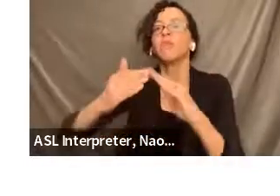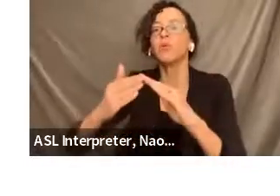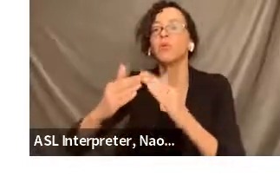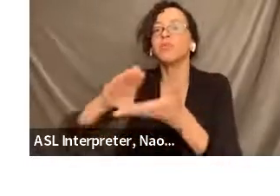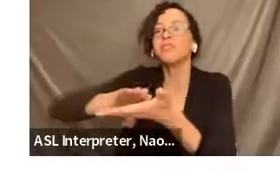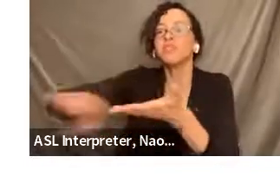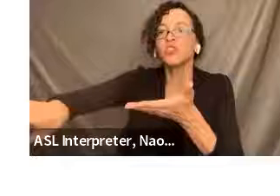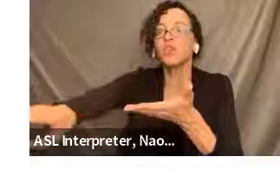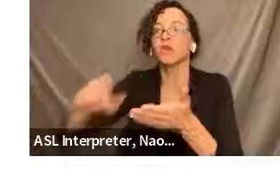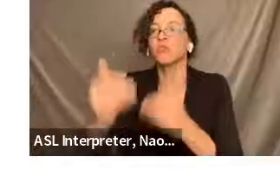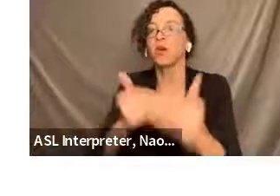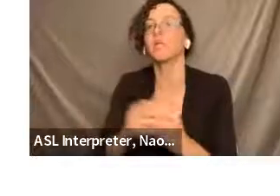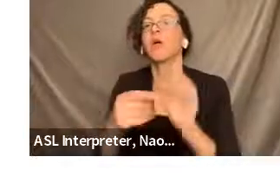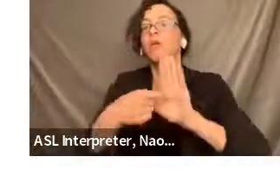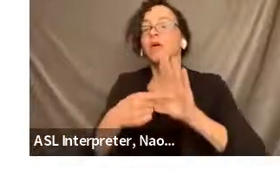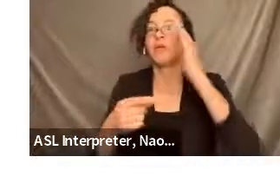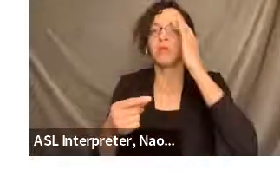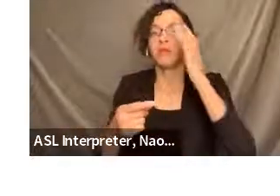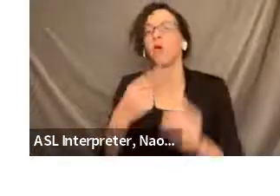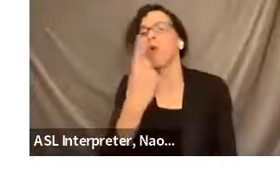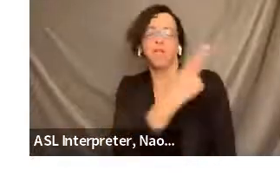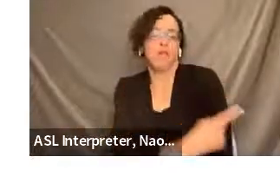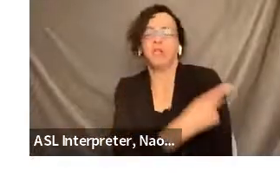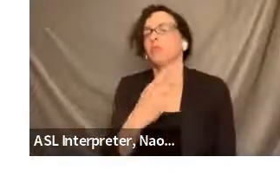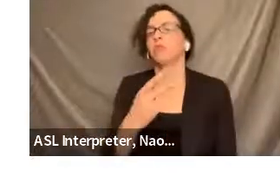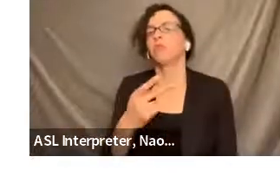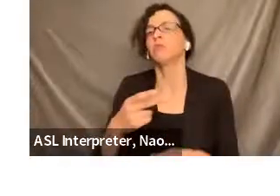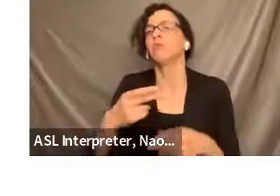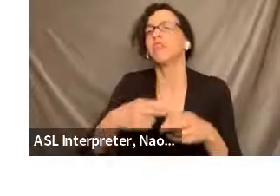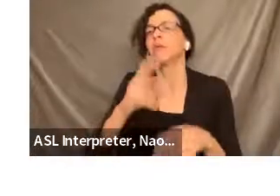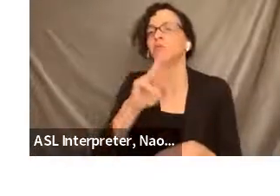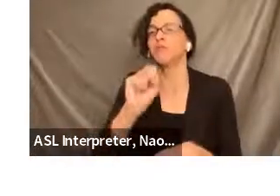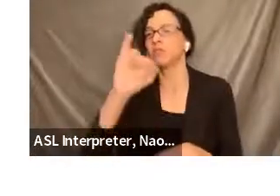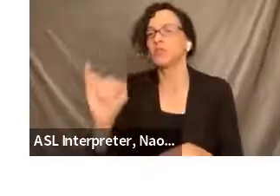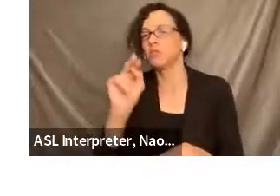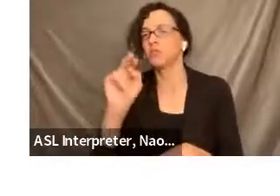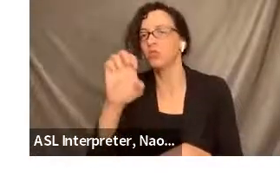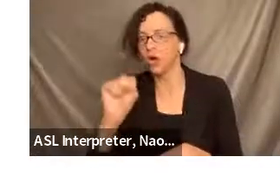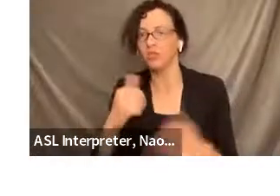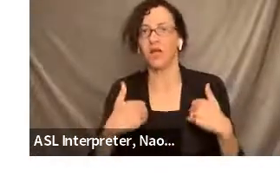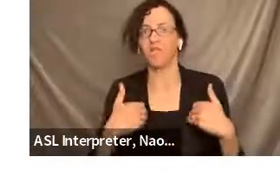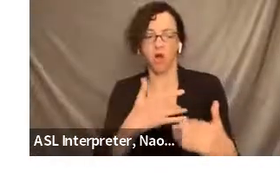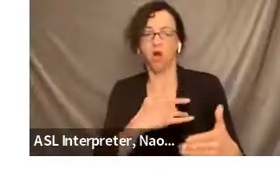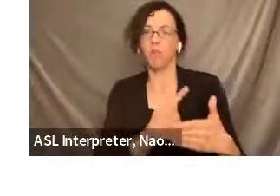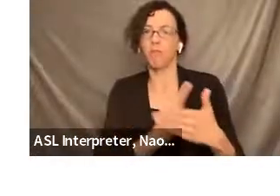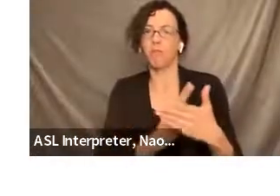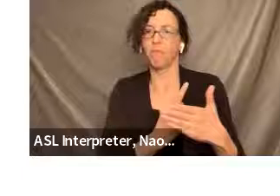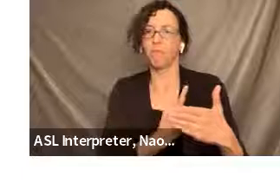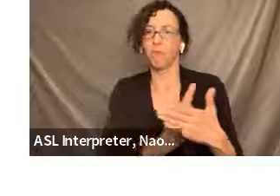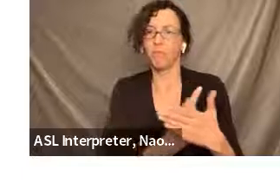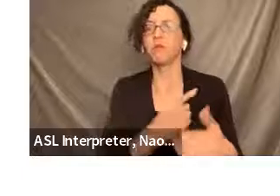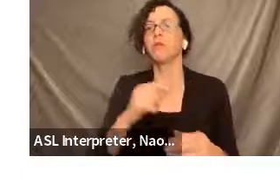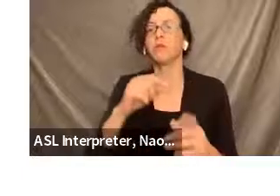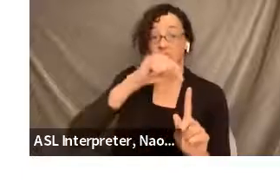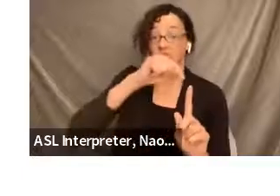heart failure and she's not very good about taking her medicine. So a community paramedic can follow up with Mrs. Jones after she's been discharged